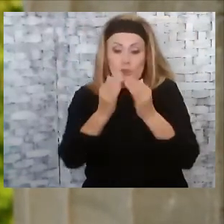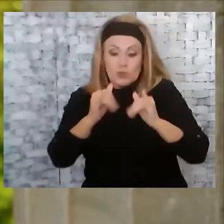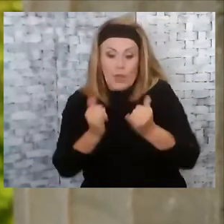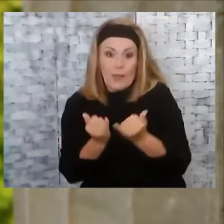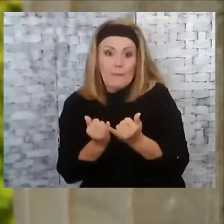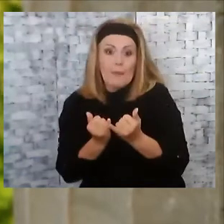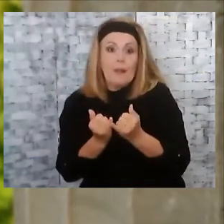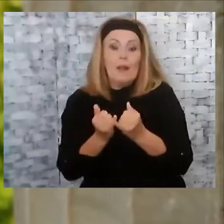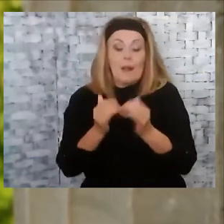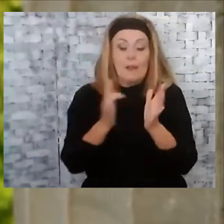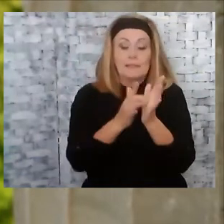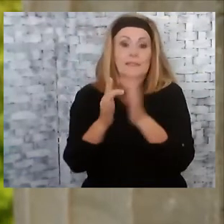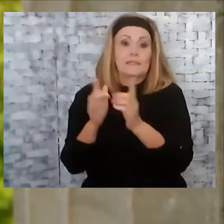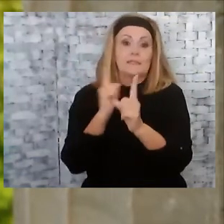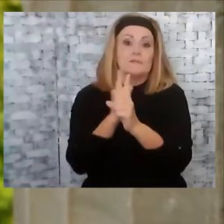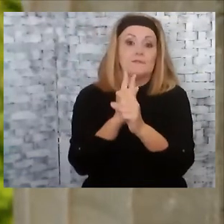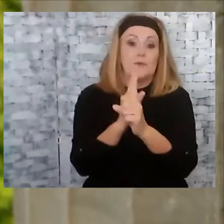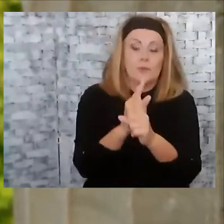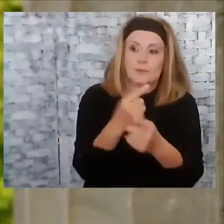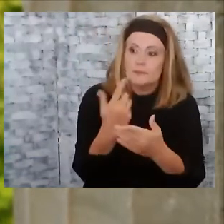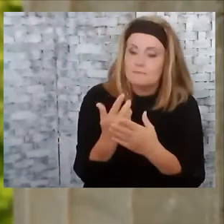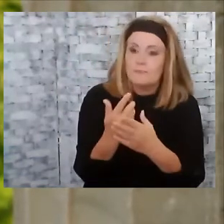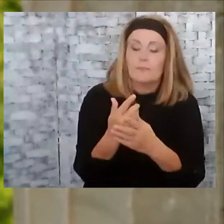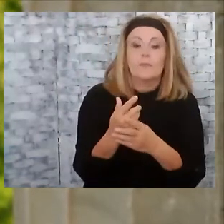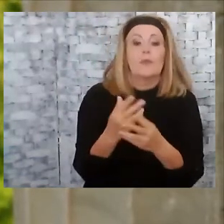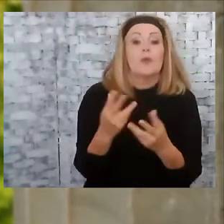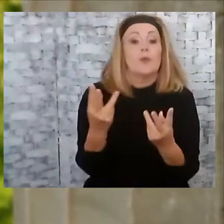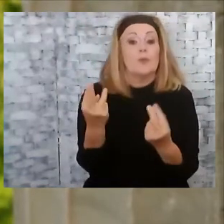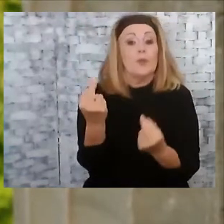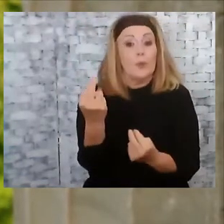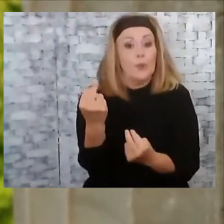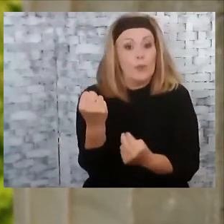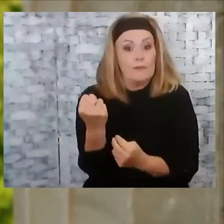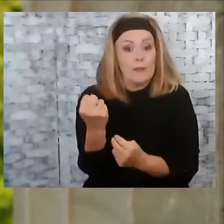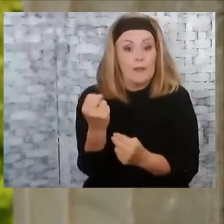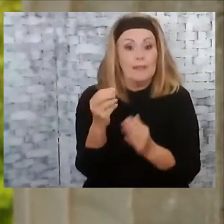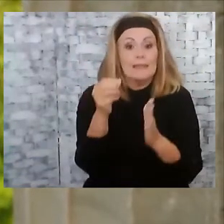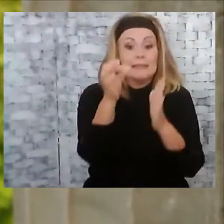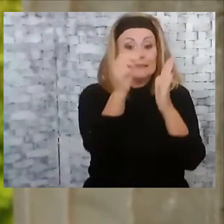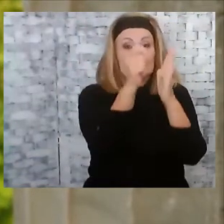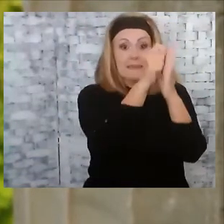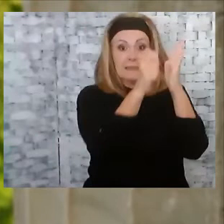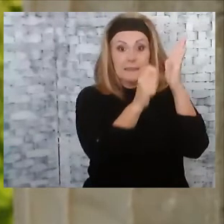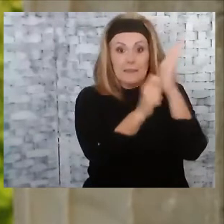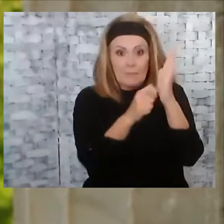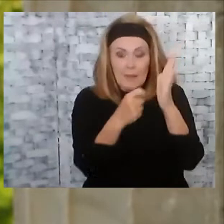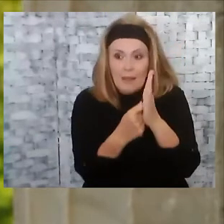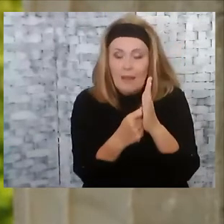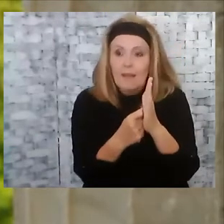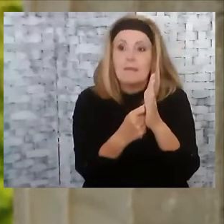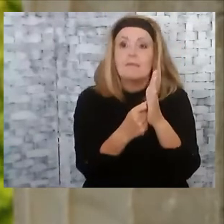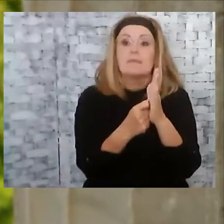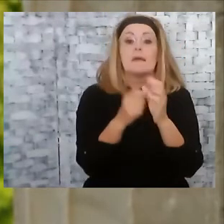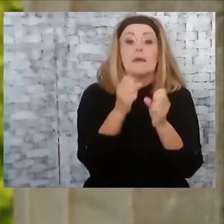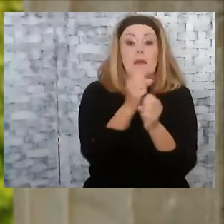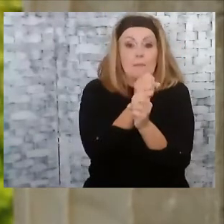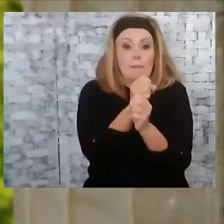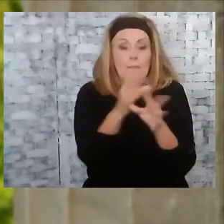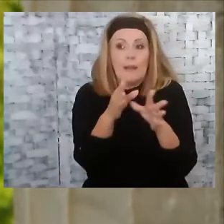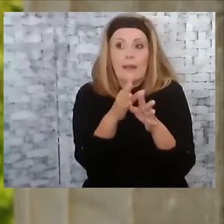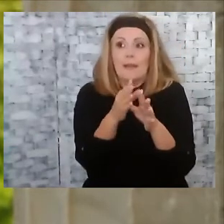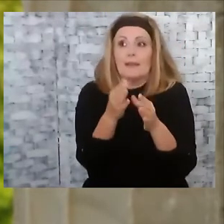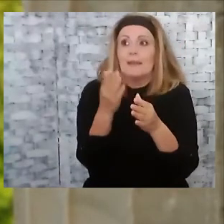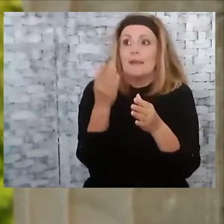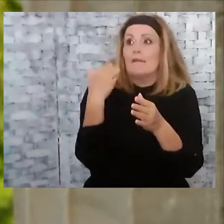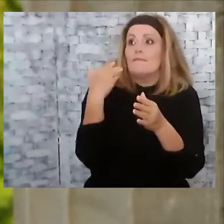him. And the way that the New Testament talks about this goes right back into the very start of the Old Testament, creation itself, when the